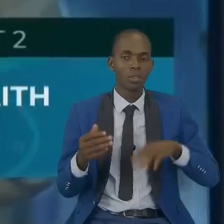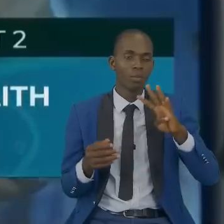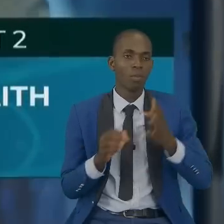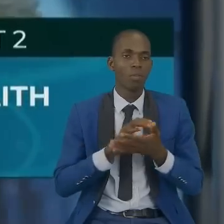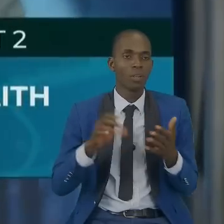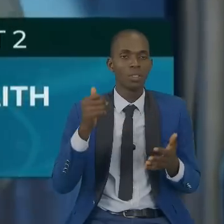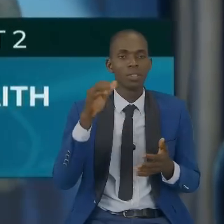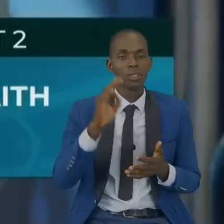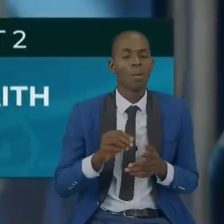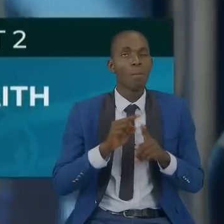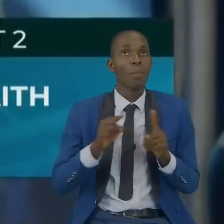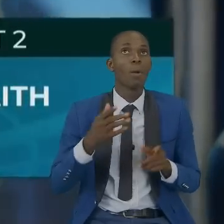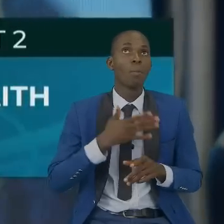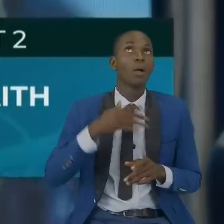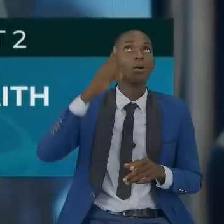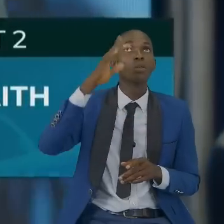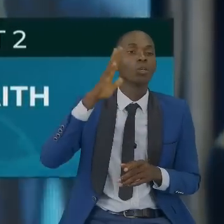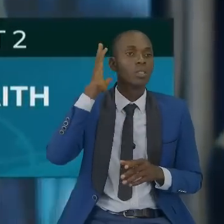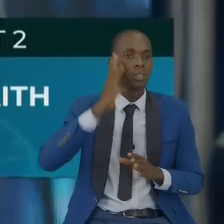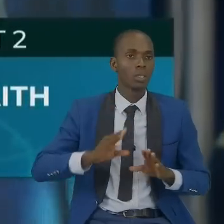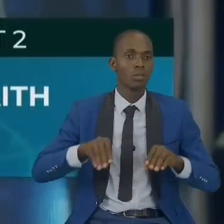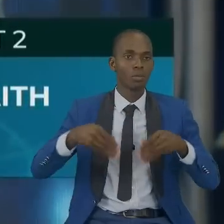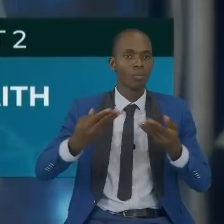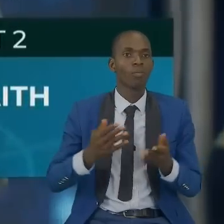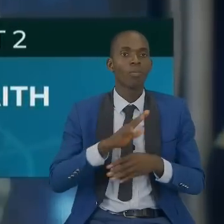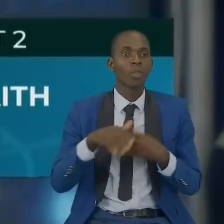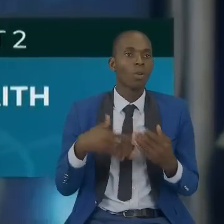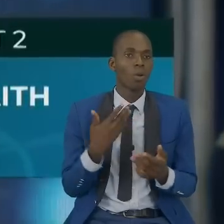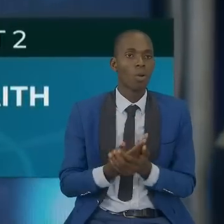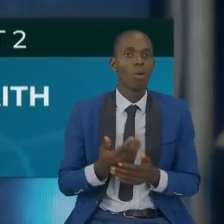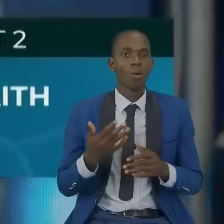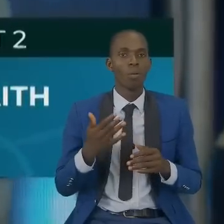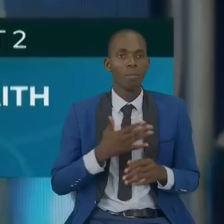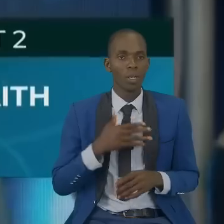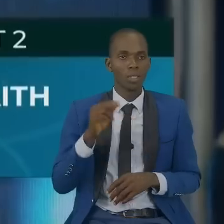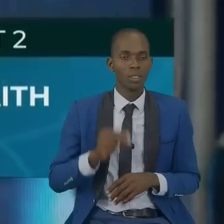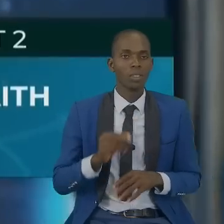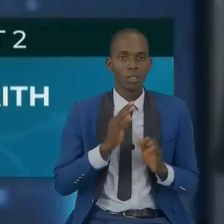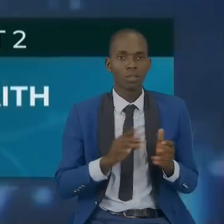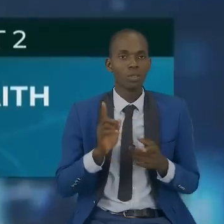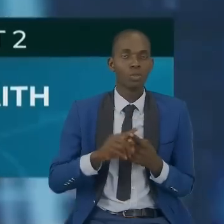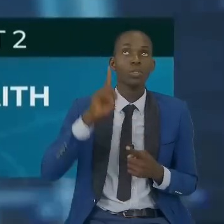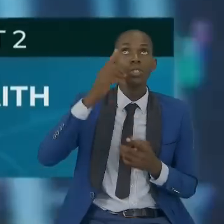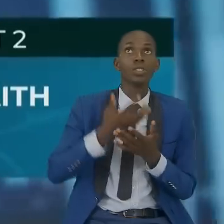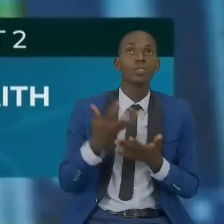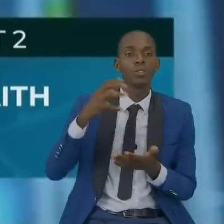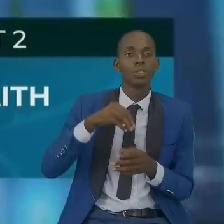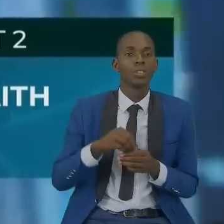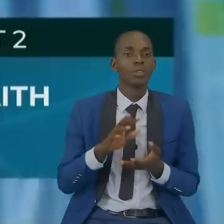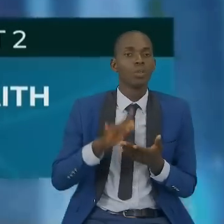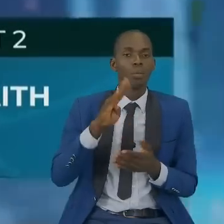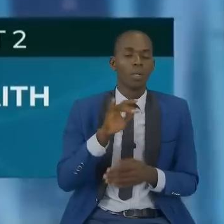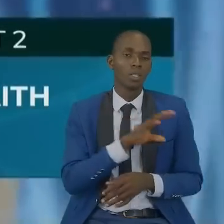supply all you need according to his riches in glory by Christ Jesus.